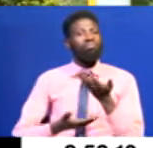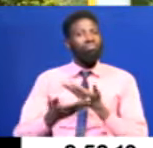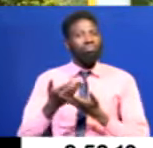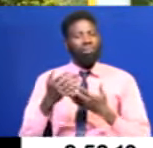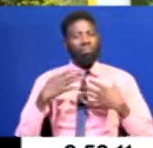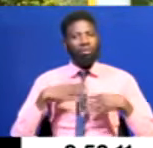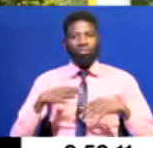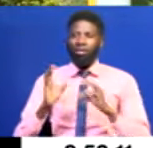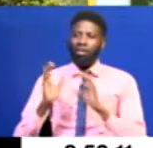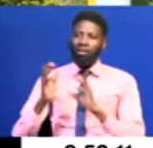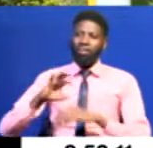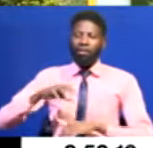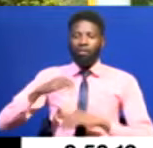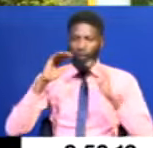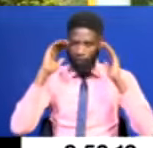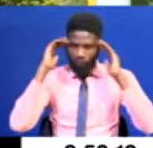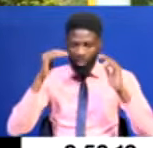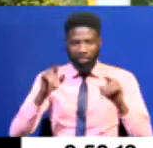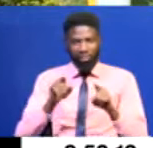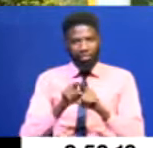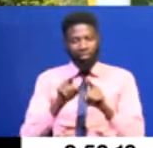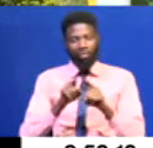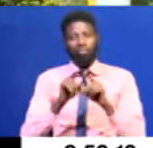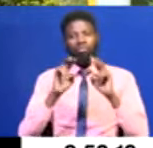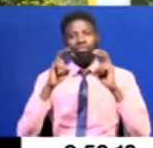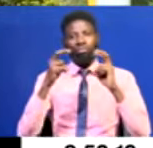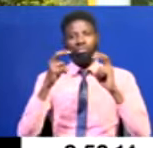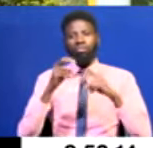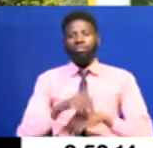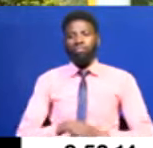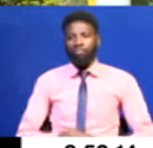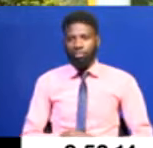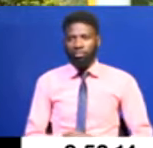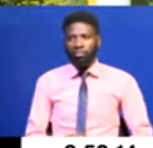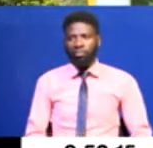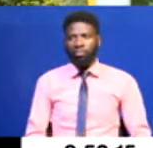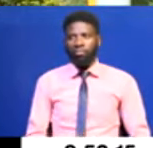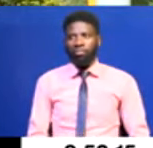on the same matter. Abdiziz Hashim from Parliament Buildings, Easy Friday.